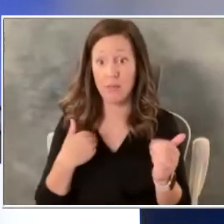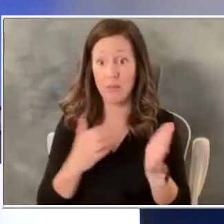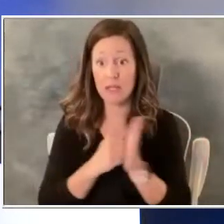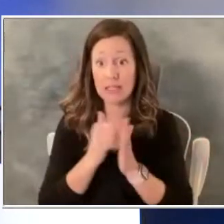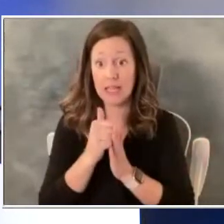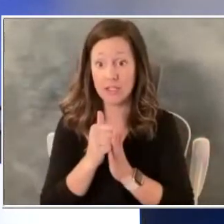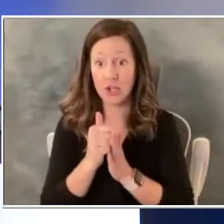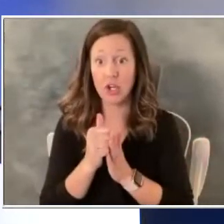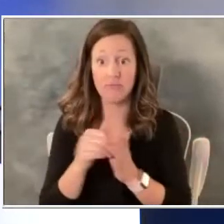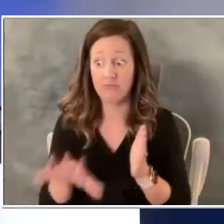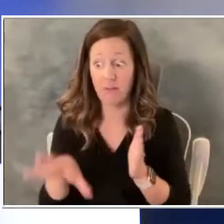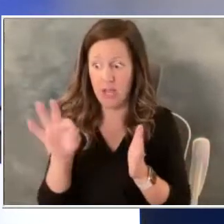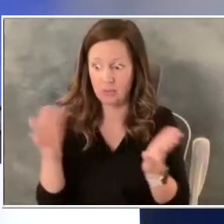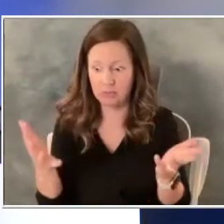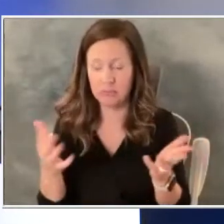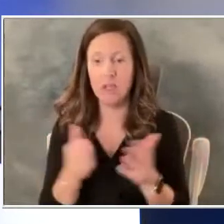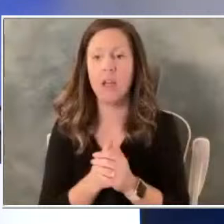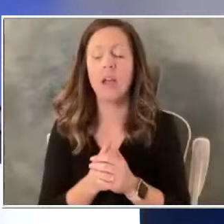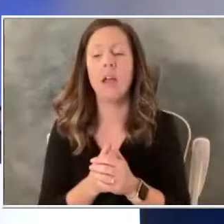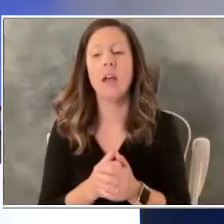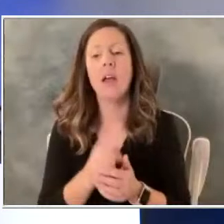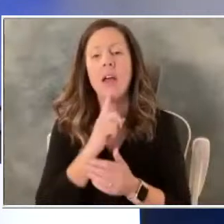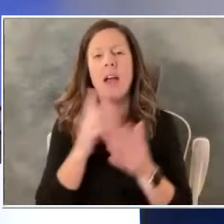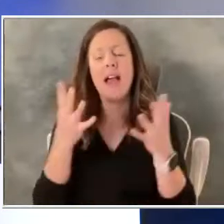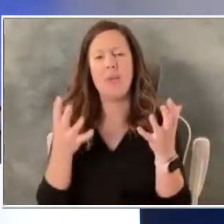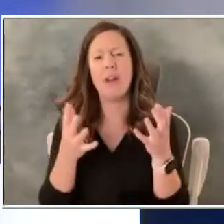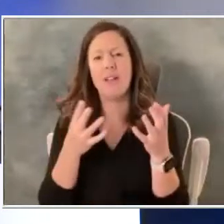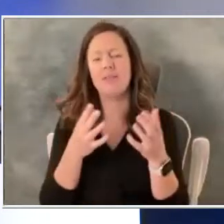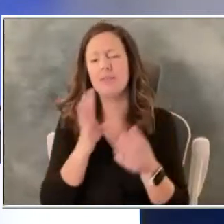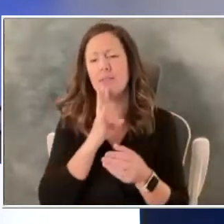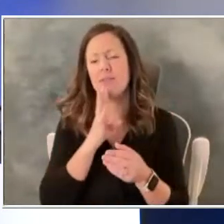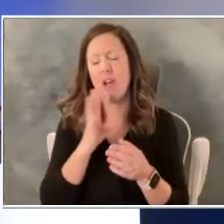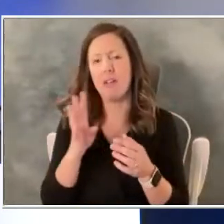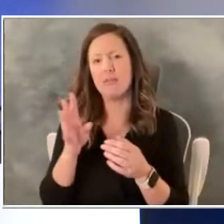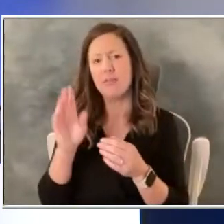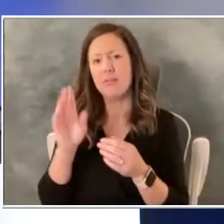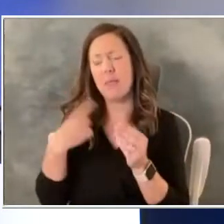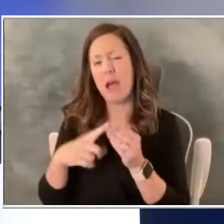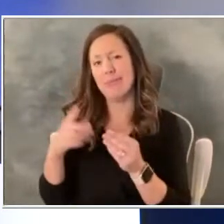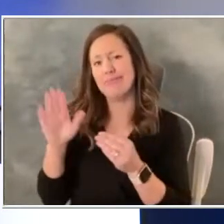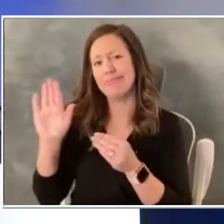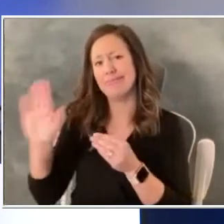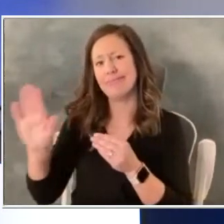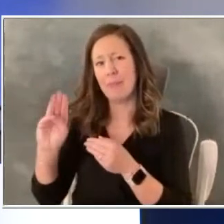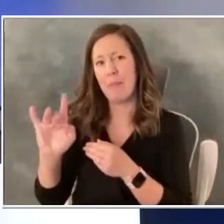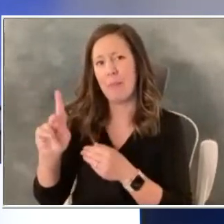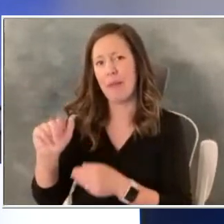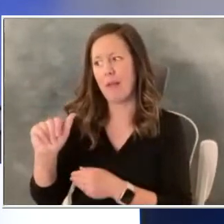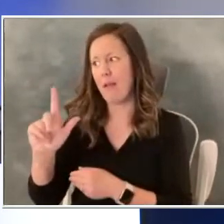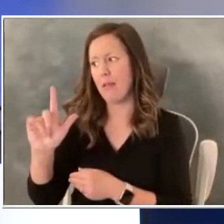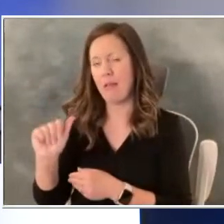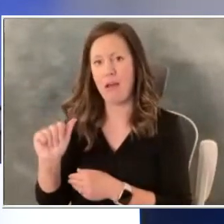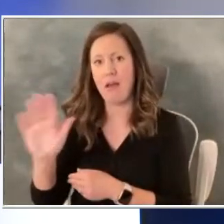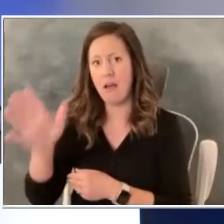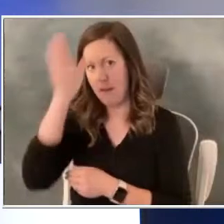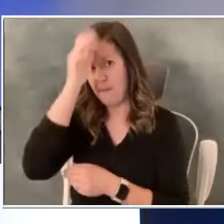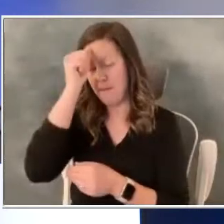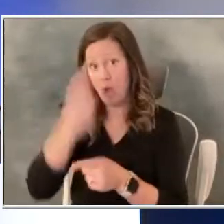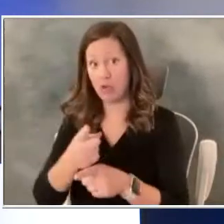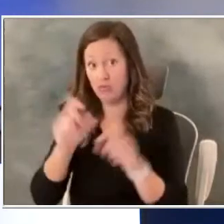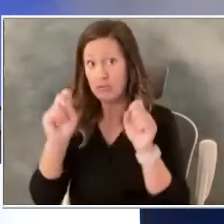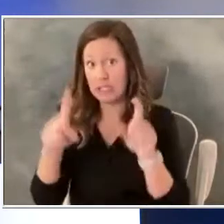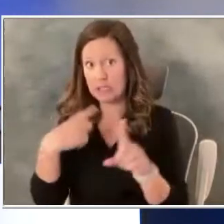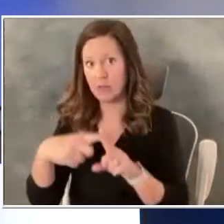chest. I want to talk a little bit, because with Mikayla's brother testing positive for BRCA, that mutation, how common is it